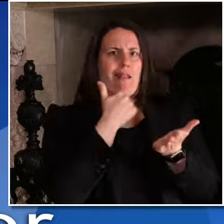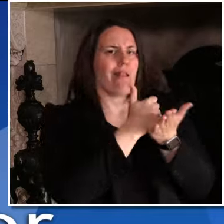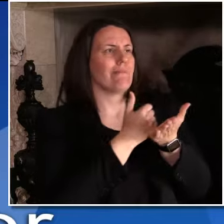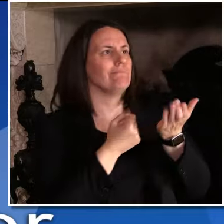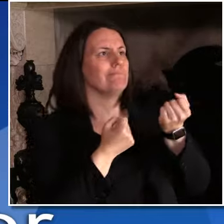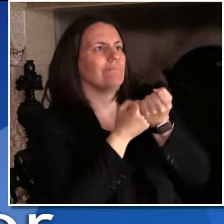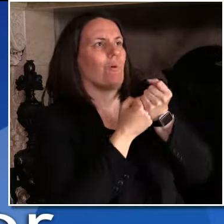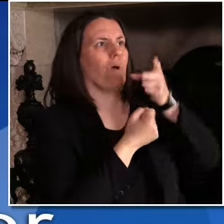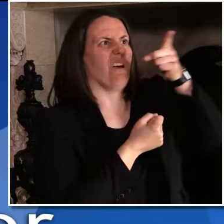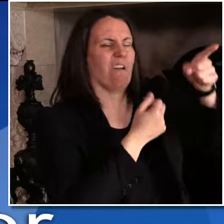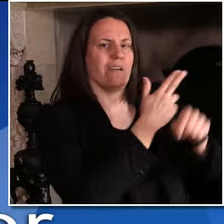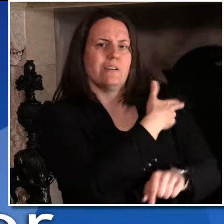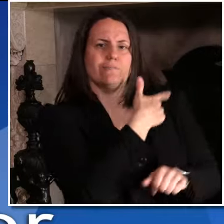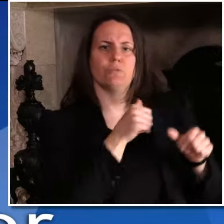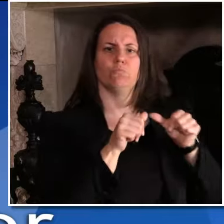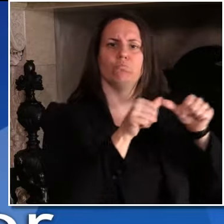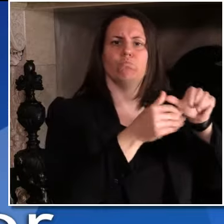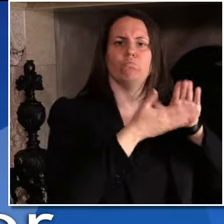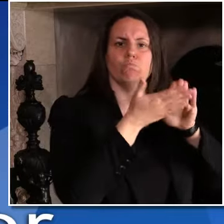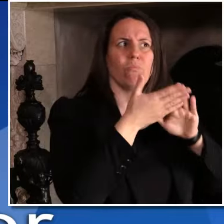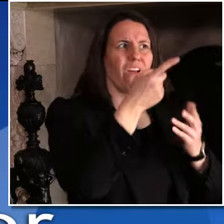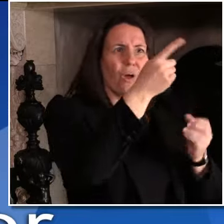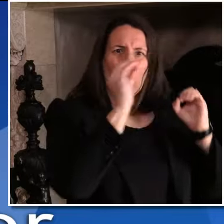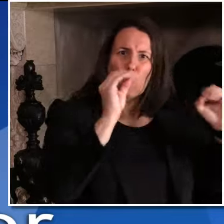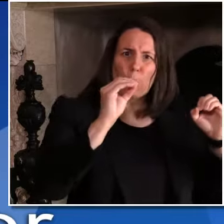impacted in their hospital systems?